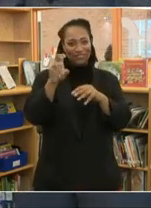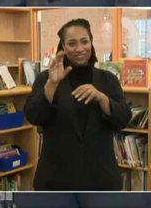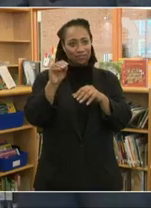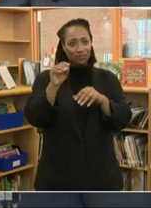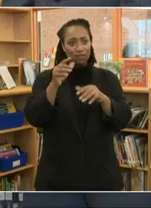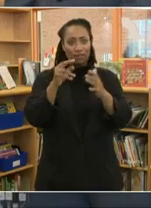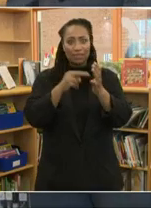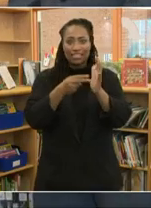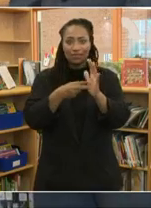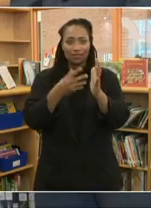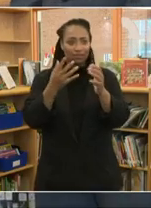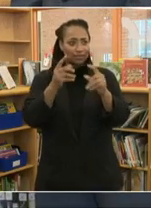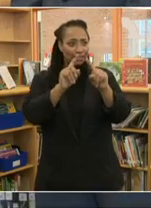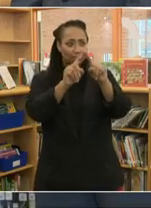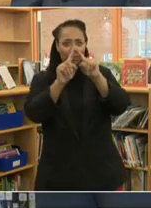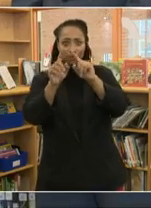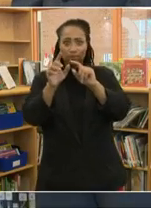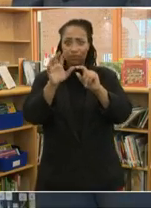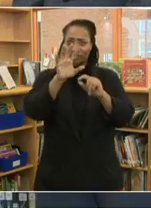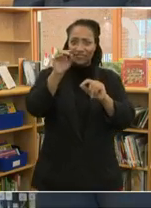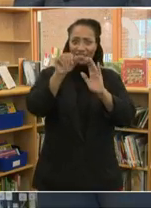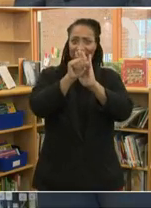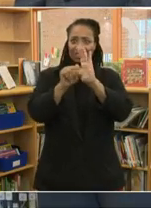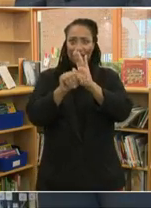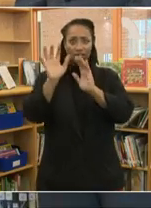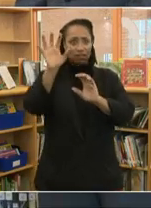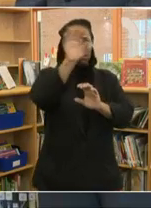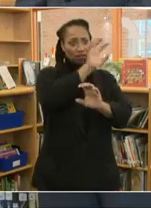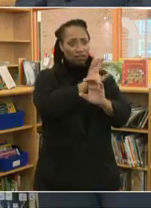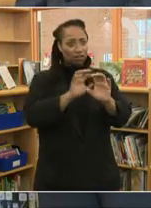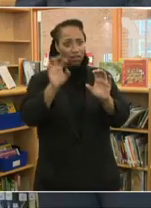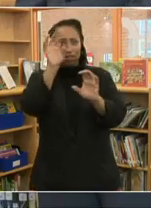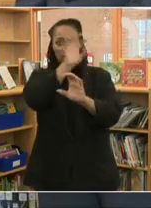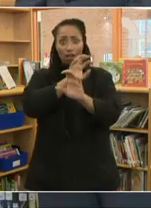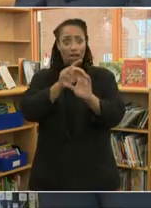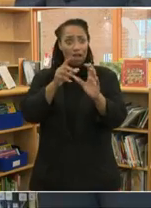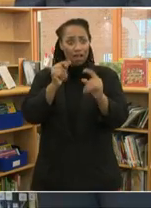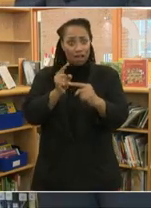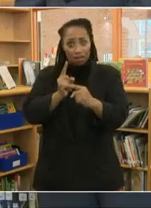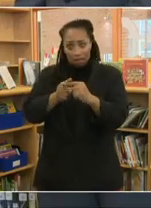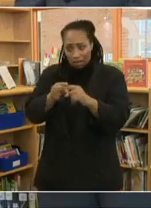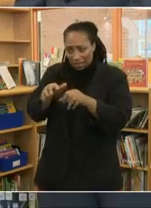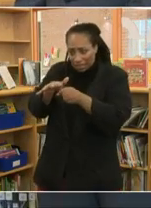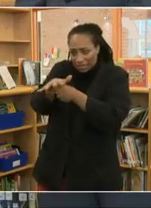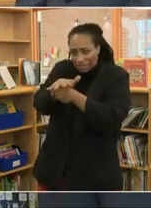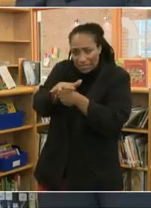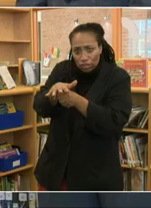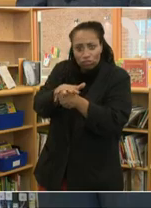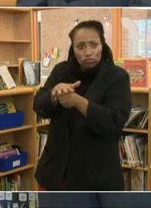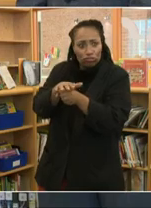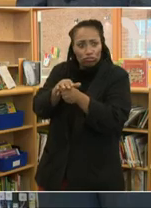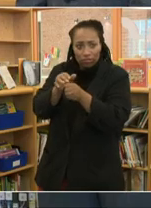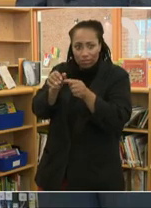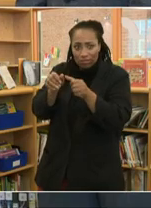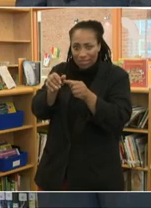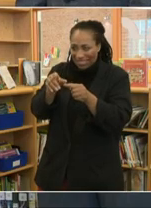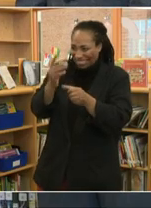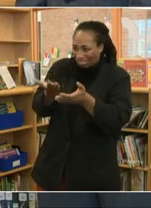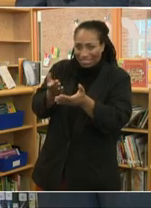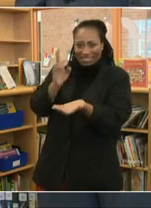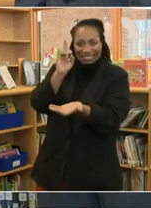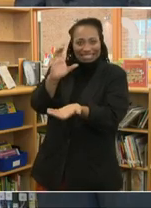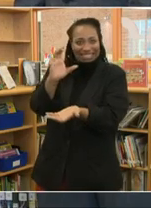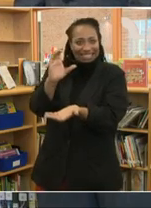50 states, the 5 occupied territories, and D.C. And today, we are celebrating the establishment of D.C.